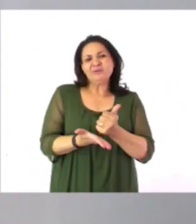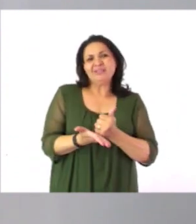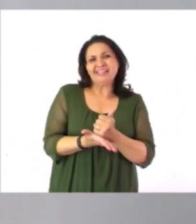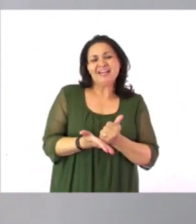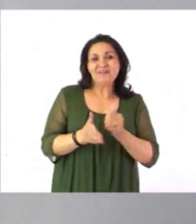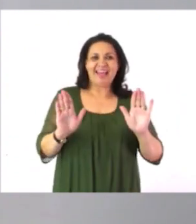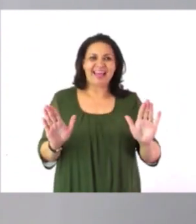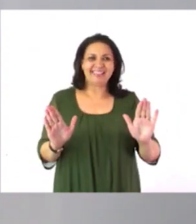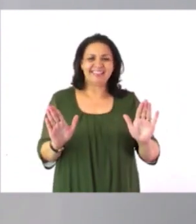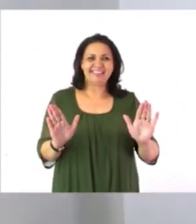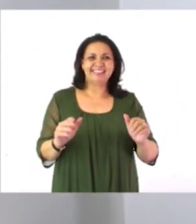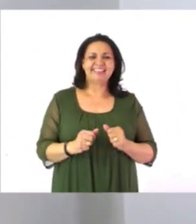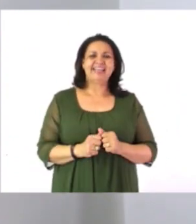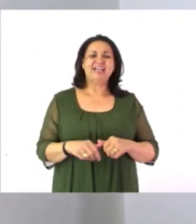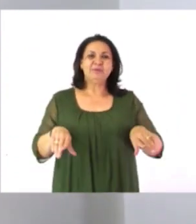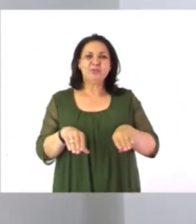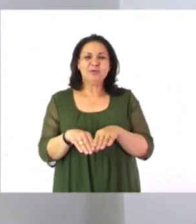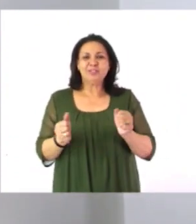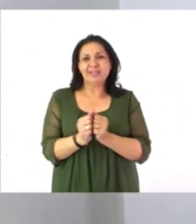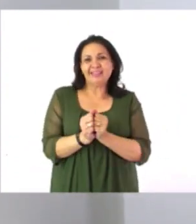hands. Can we do that together?